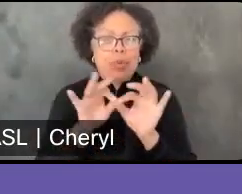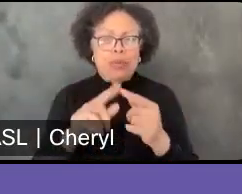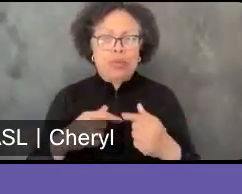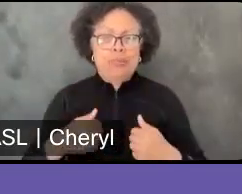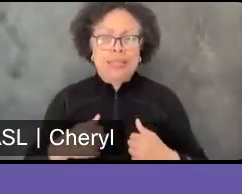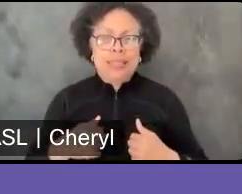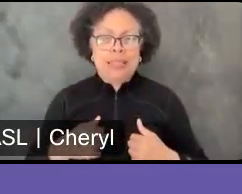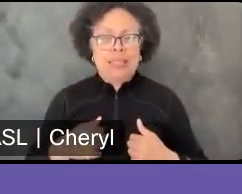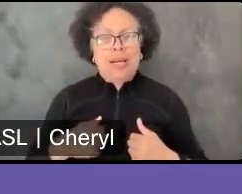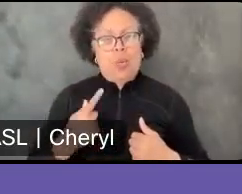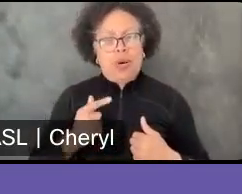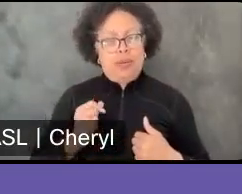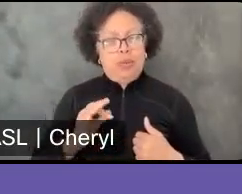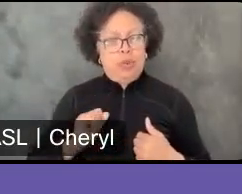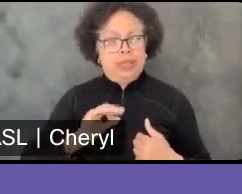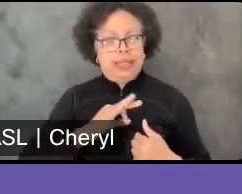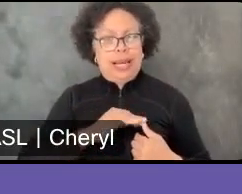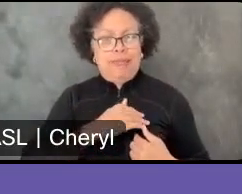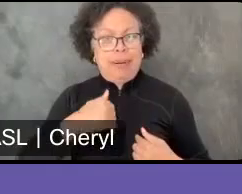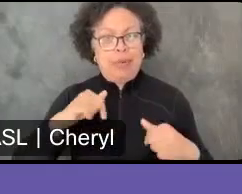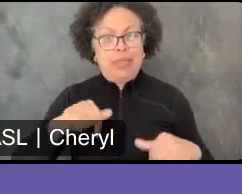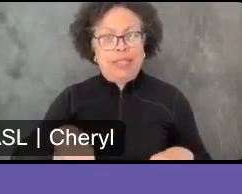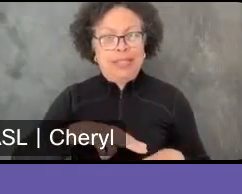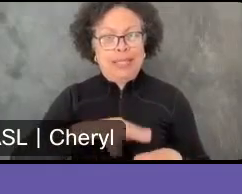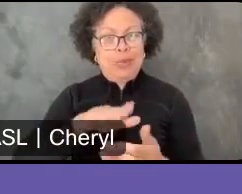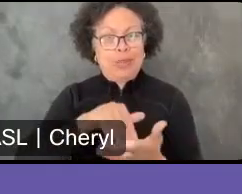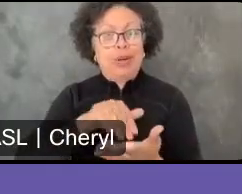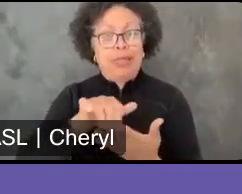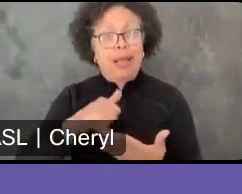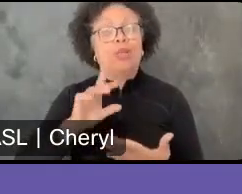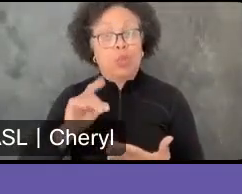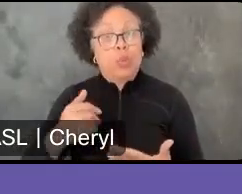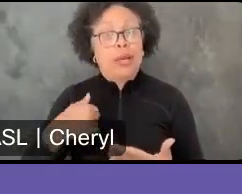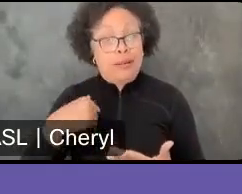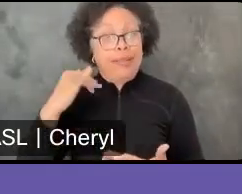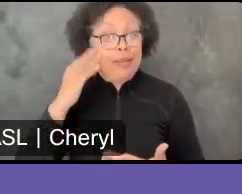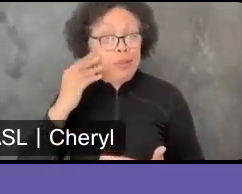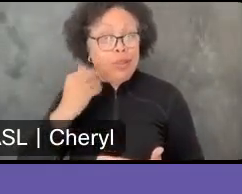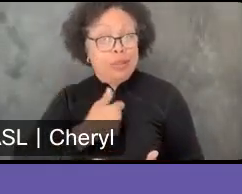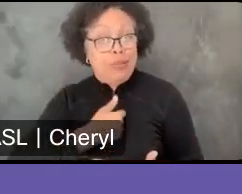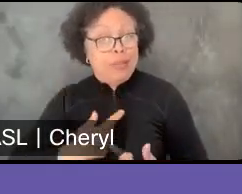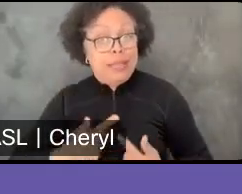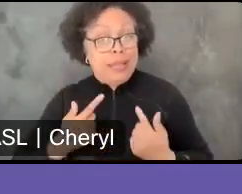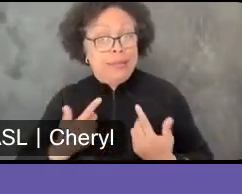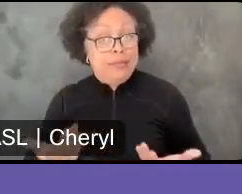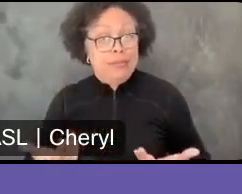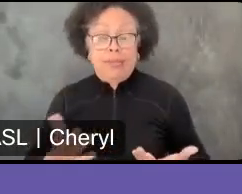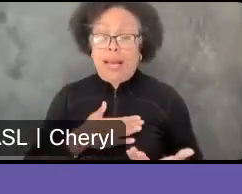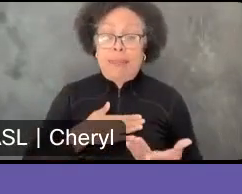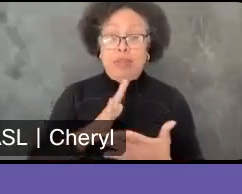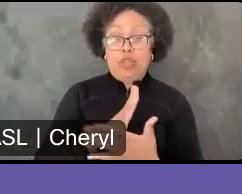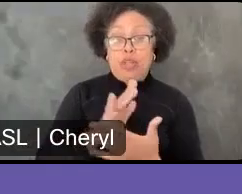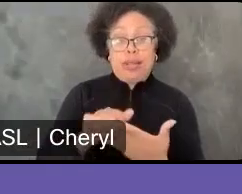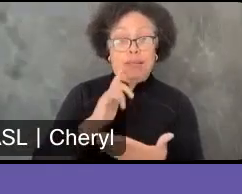multiple staff members at the National Center who have alternative perceptions. I can share that for